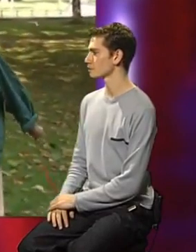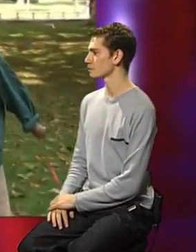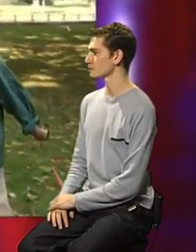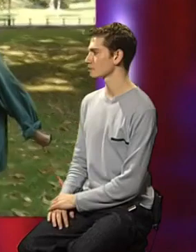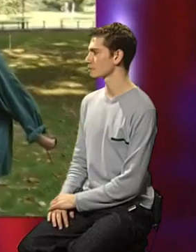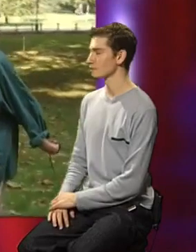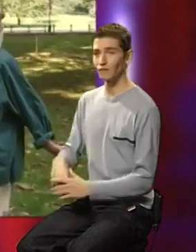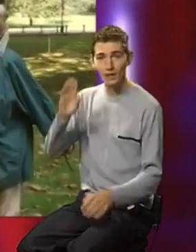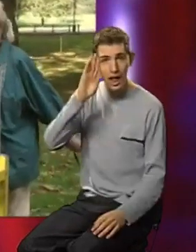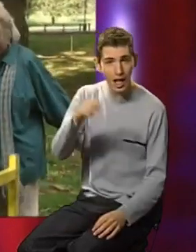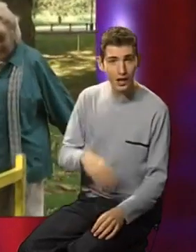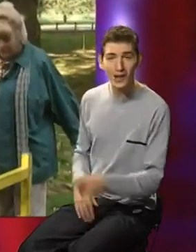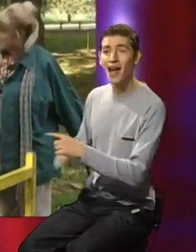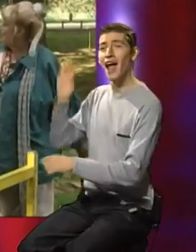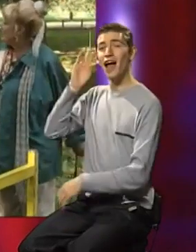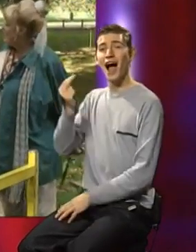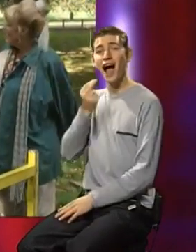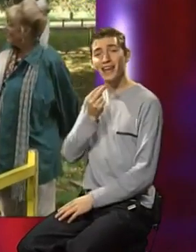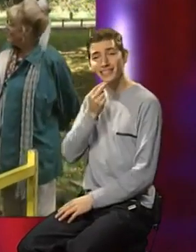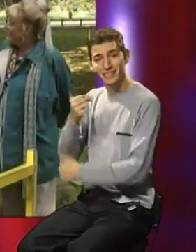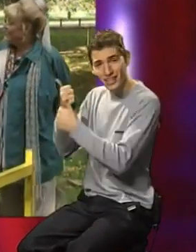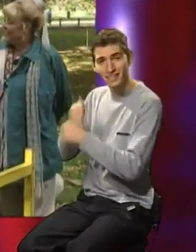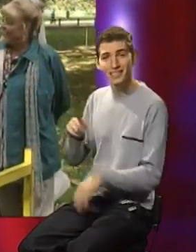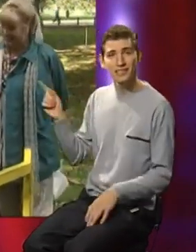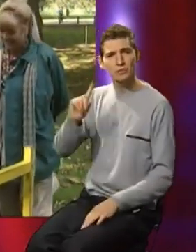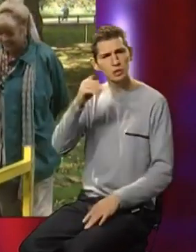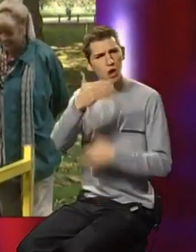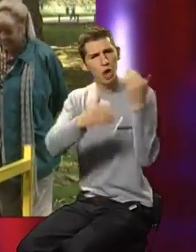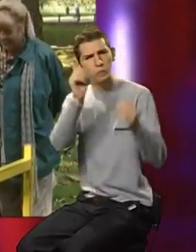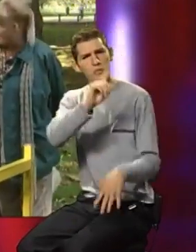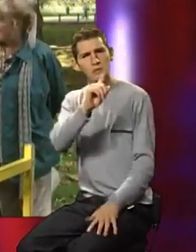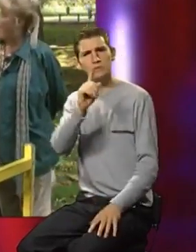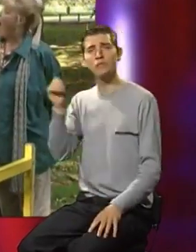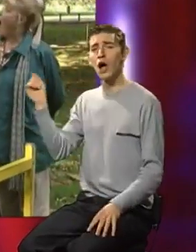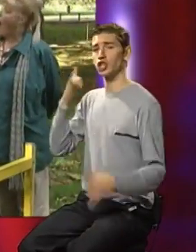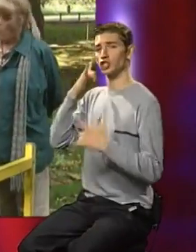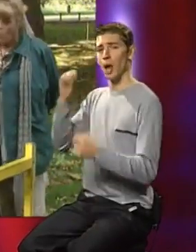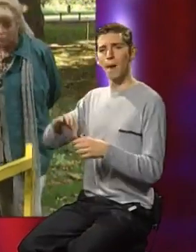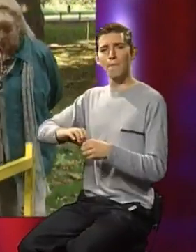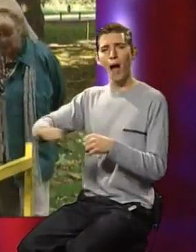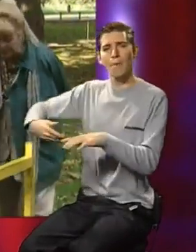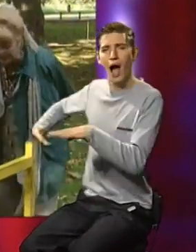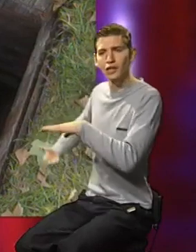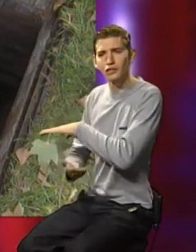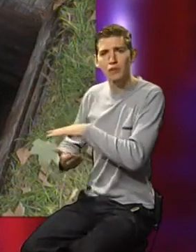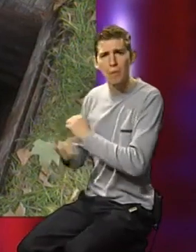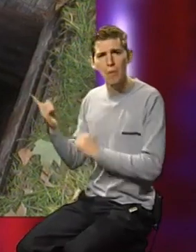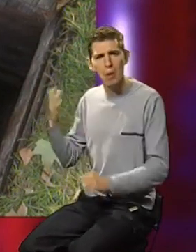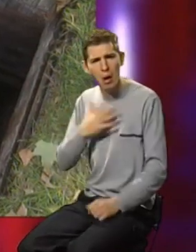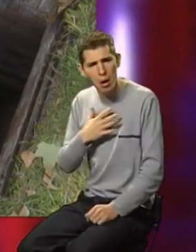Hello. Hello, Auntie Mabel. What's going on here? They're just checking some pipes underground. Oh.